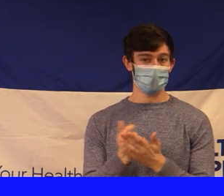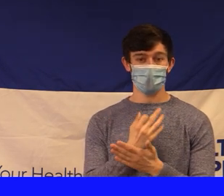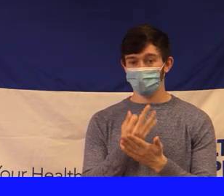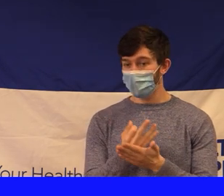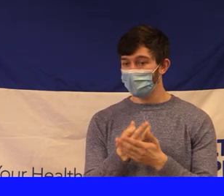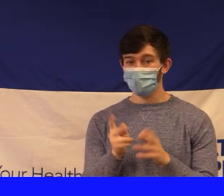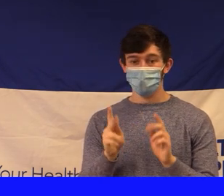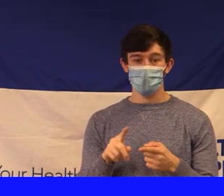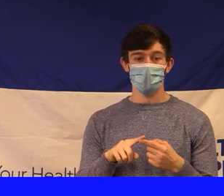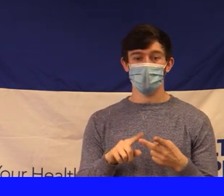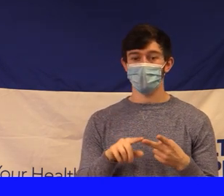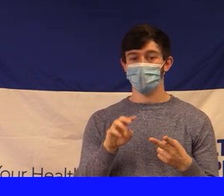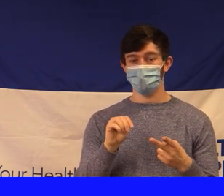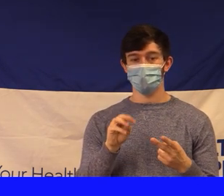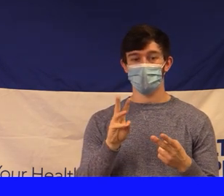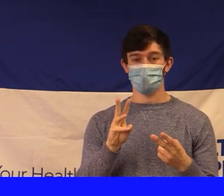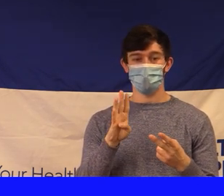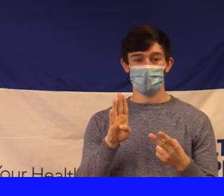person,